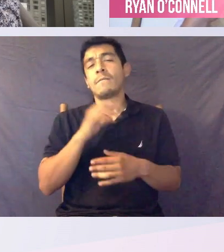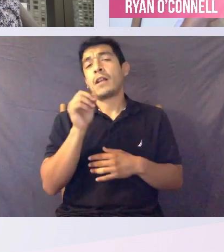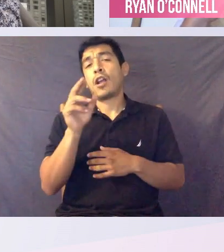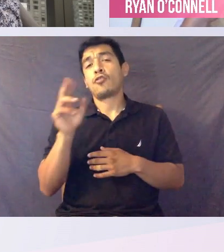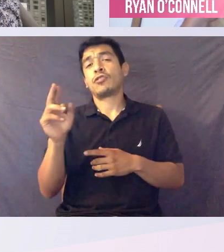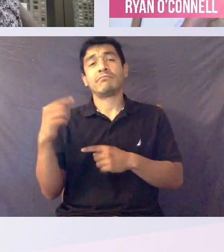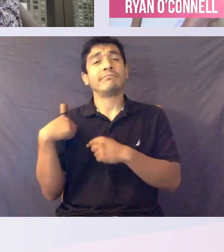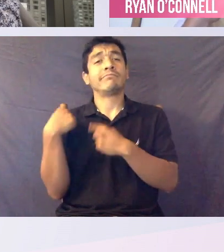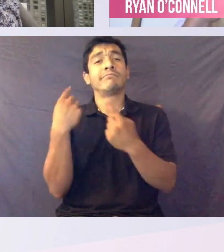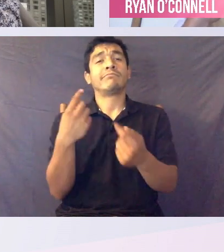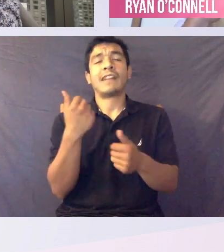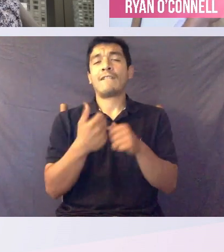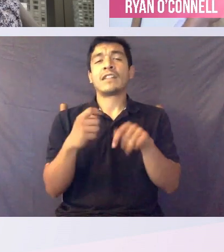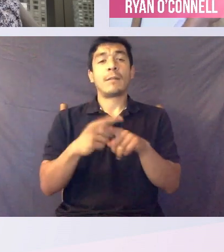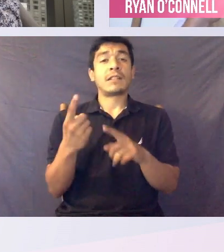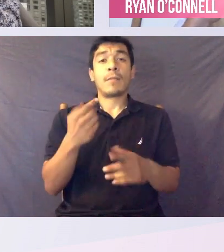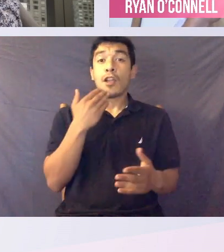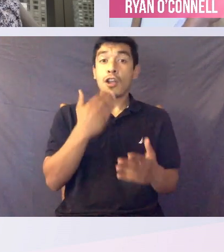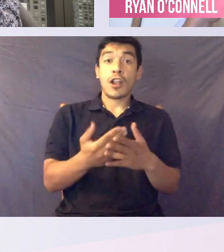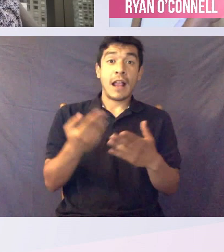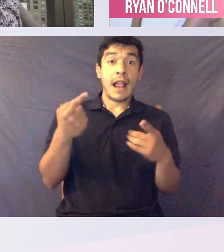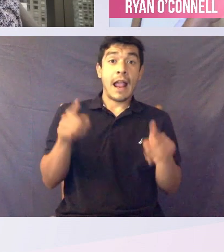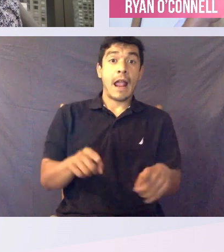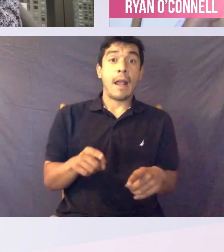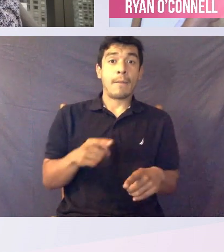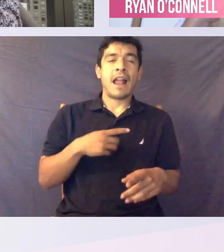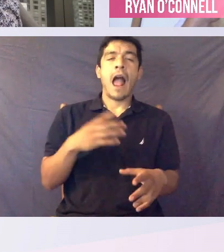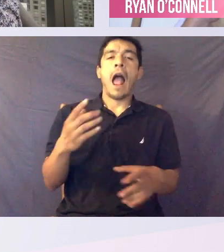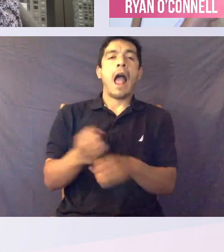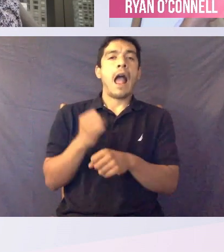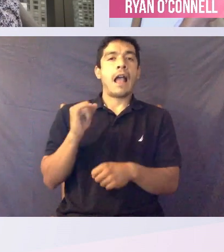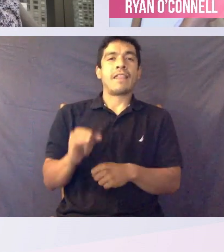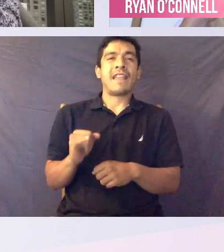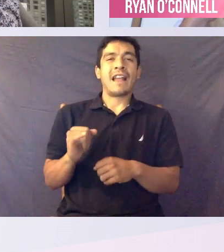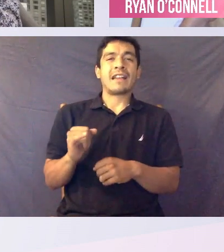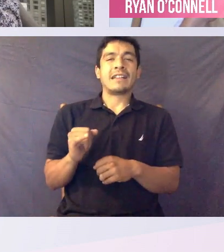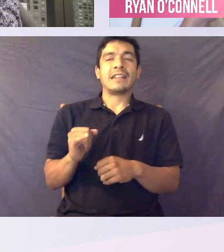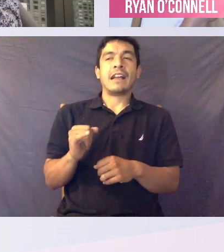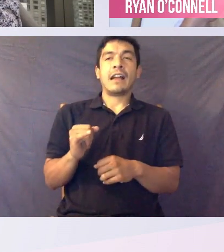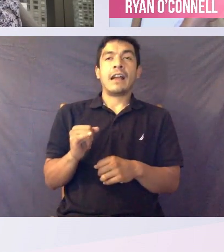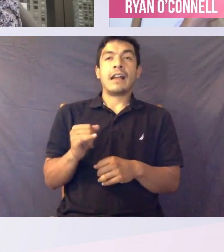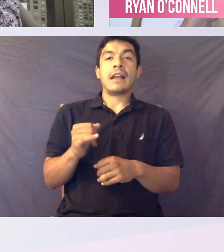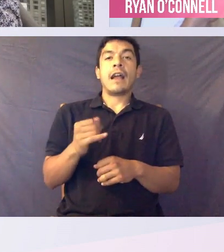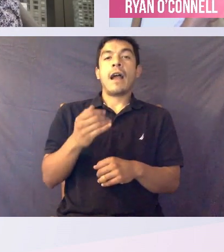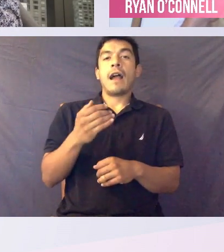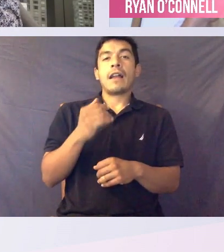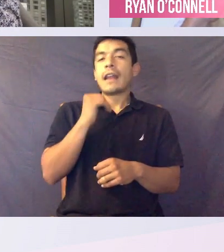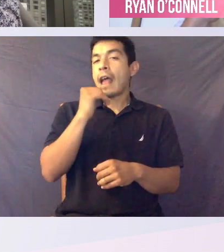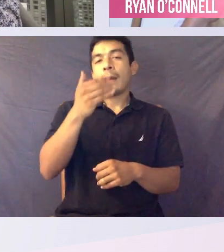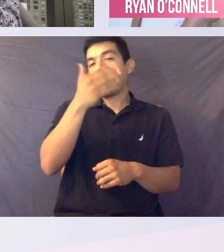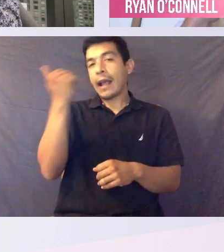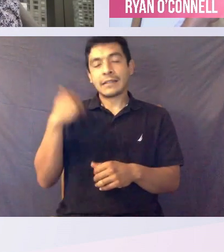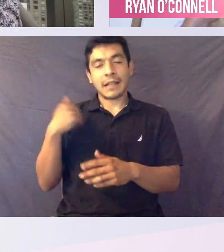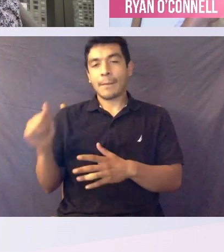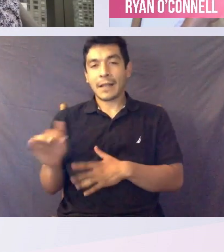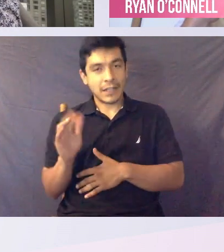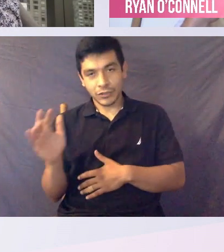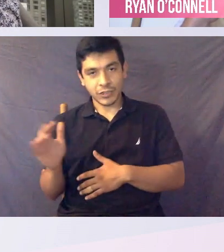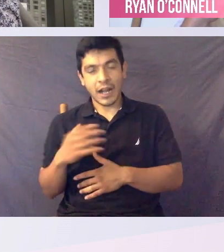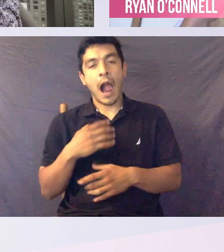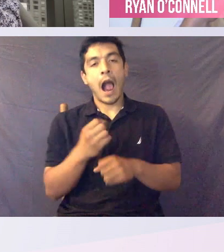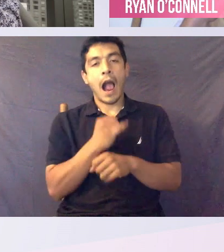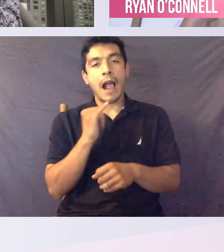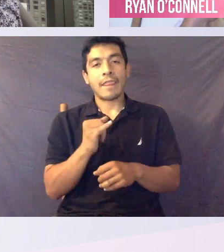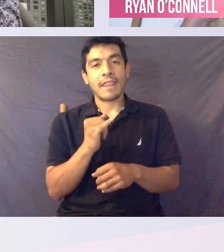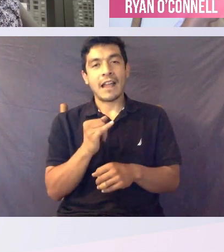has happened, I've always been like, oh yes, I got that in spite of being Asian. And now I'm like, oh, it's my job to make sure that at